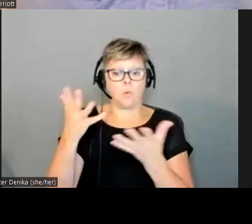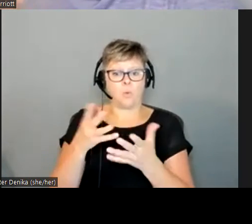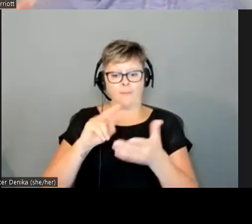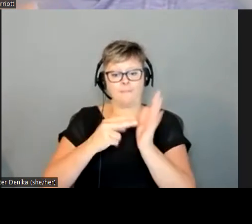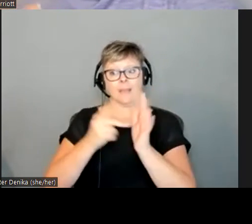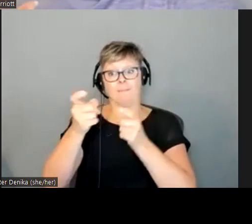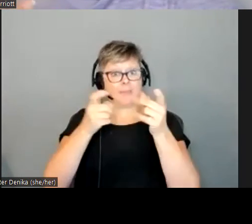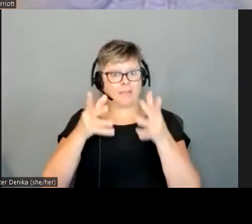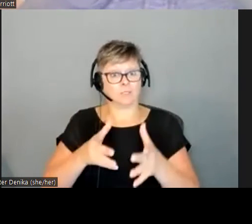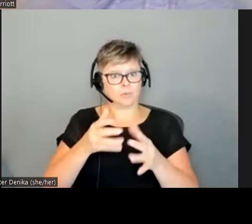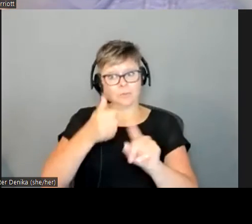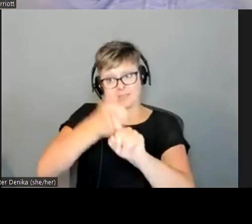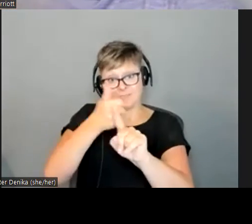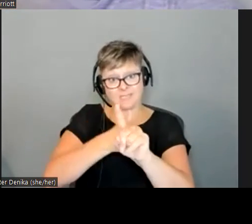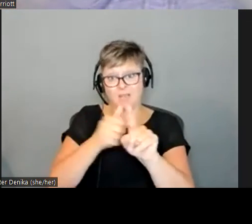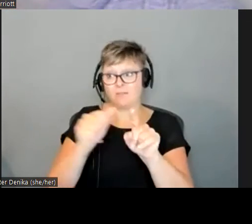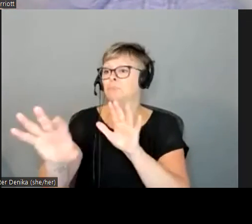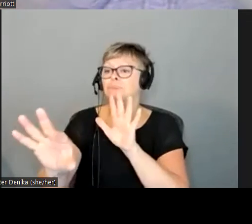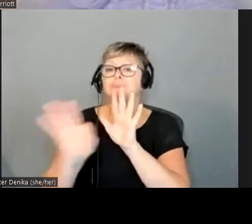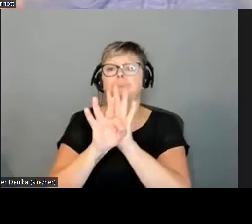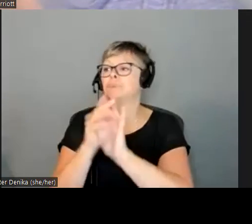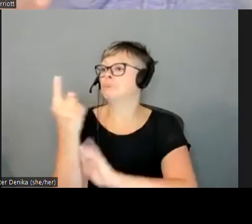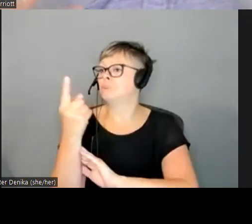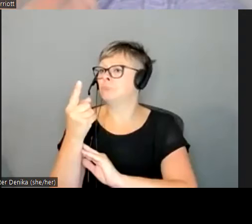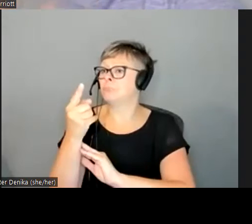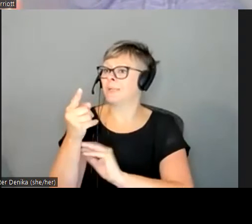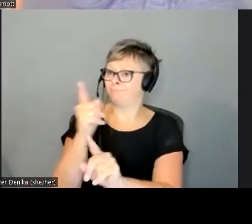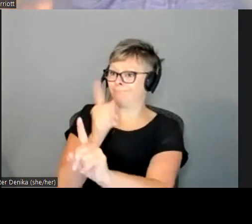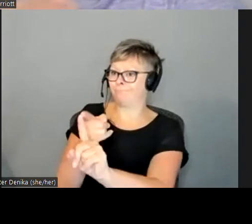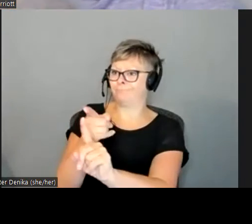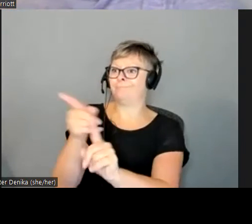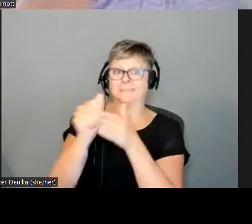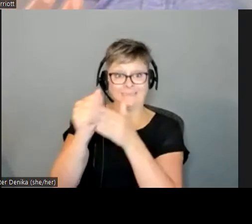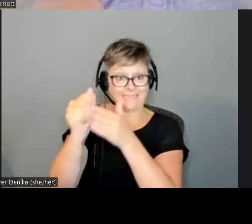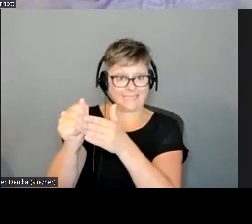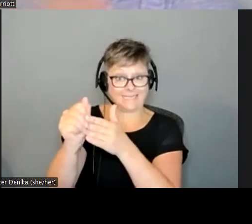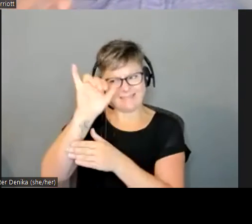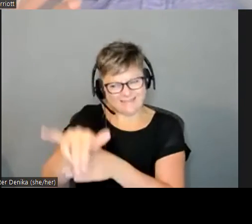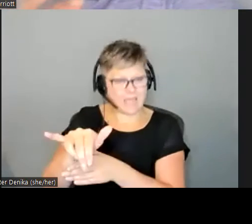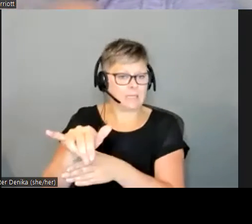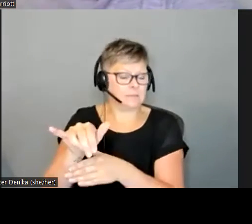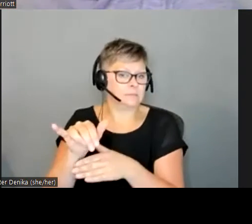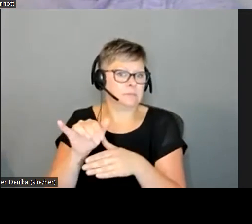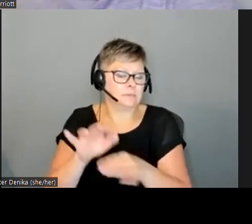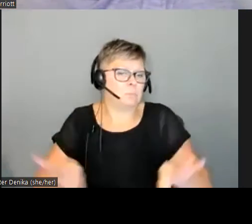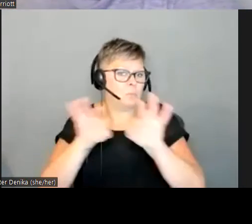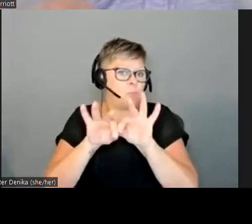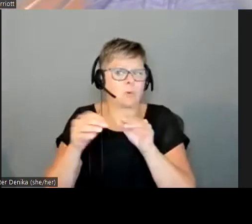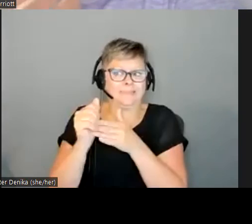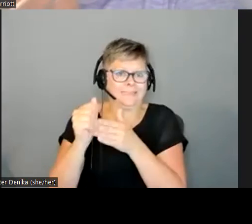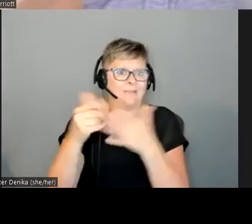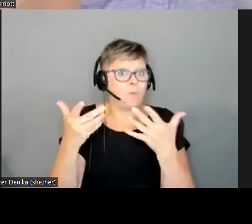appoint someone who can lead what I think is wellness. I think Belinda's point was excellent in